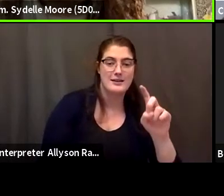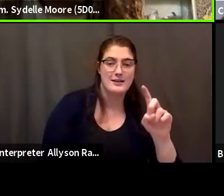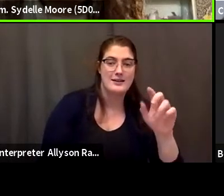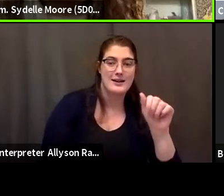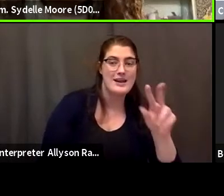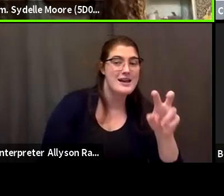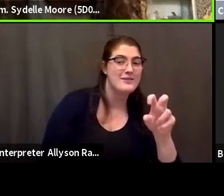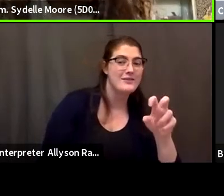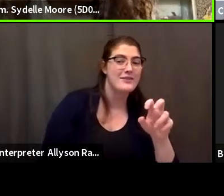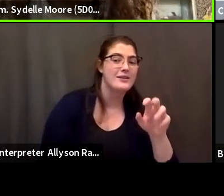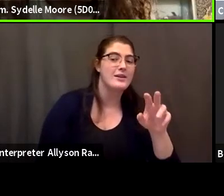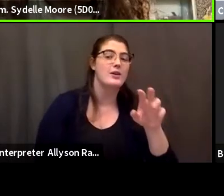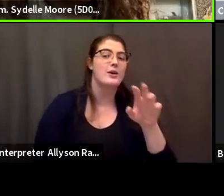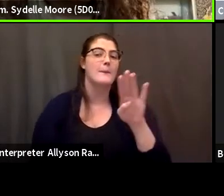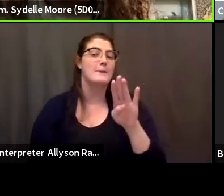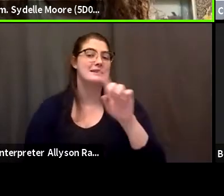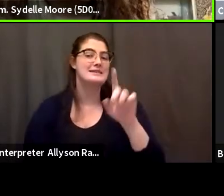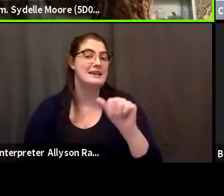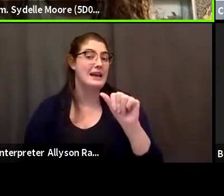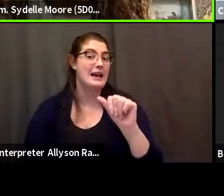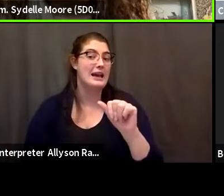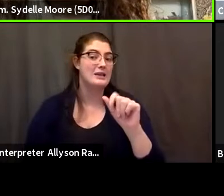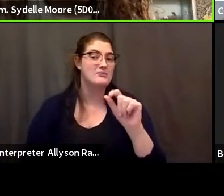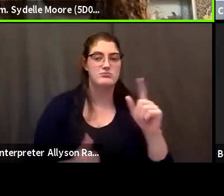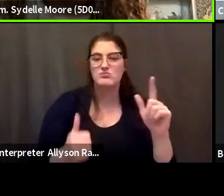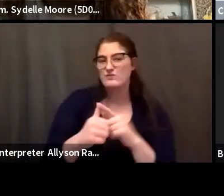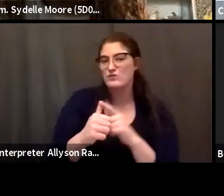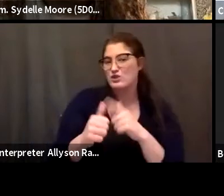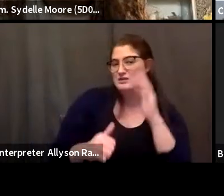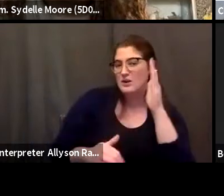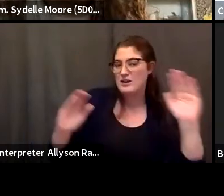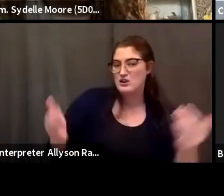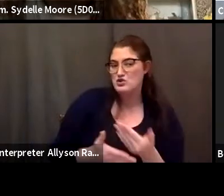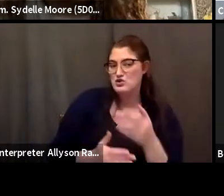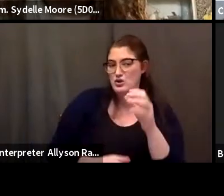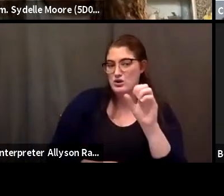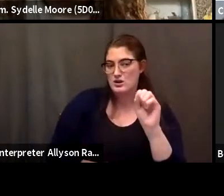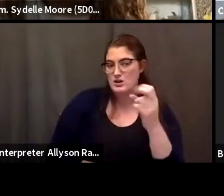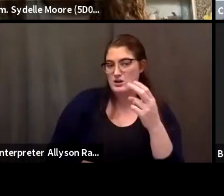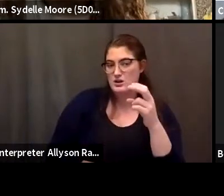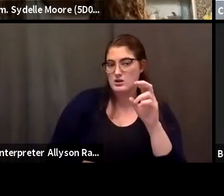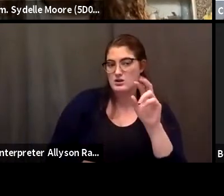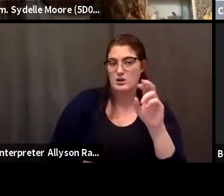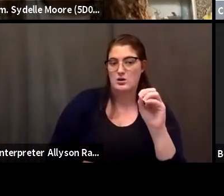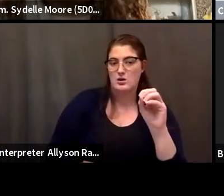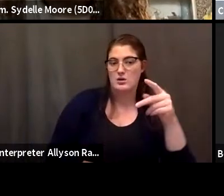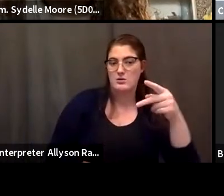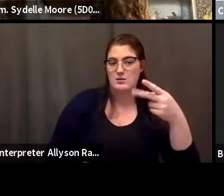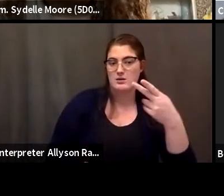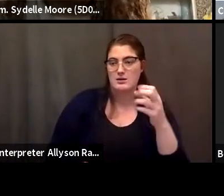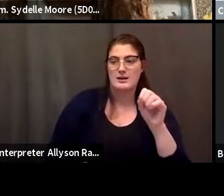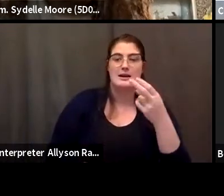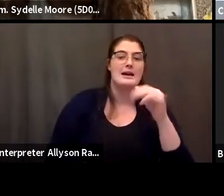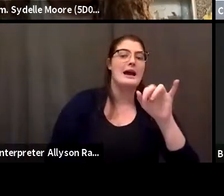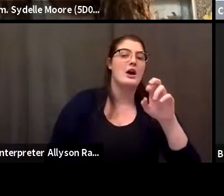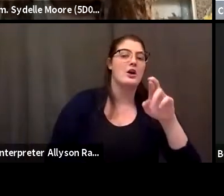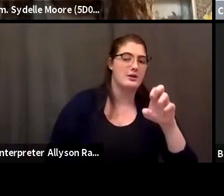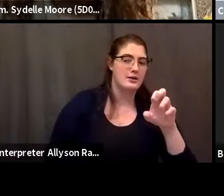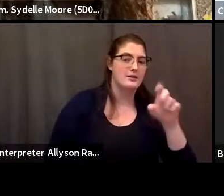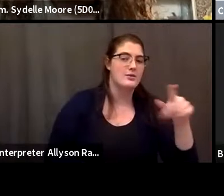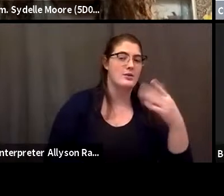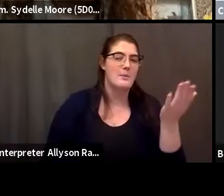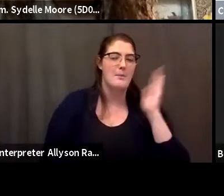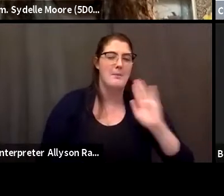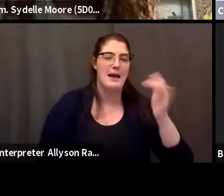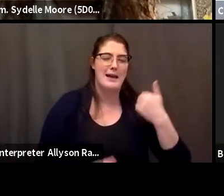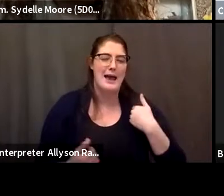If you're here. First, I'm going to introduce that. So when we had our ANC meeting back